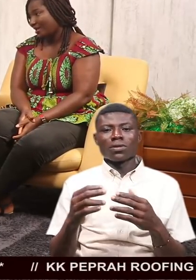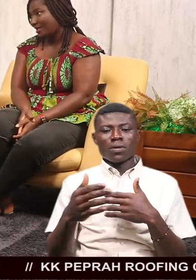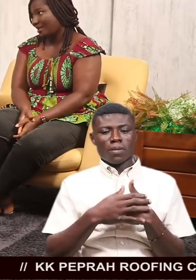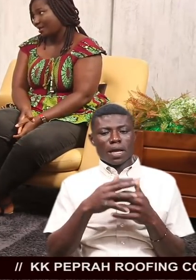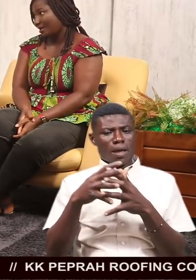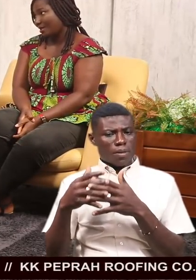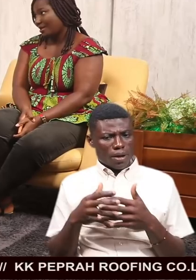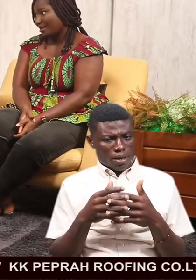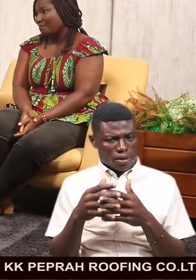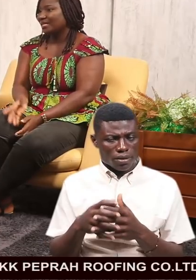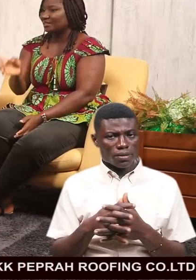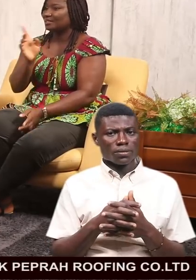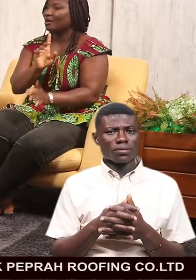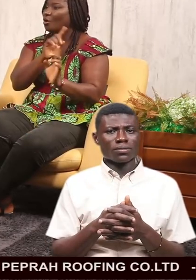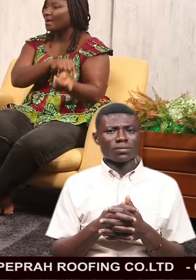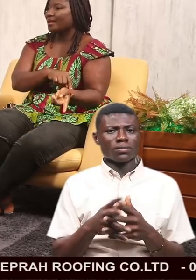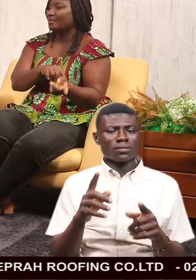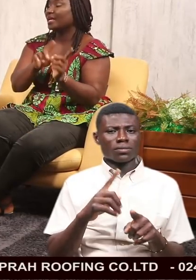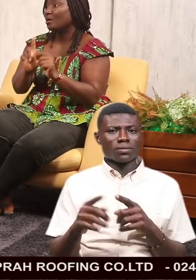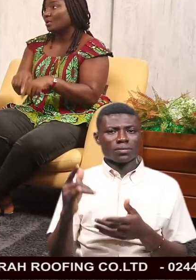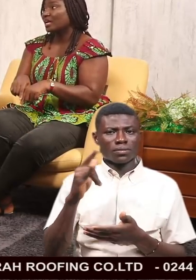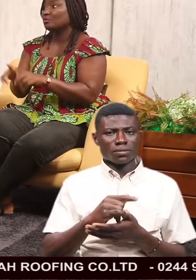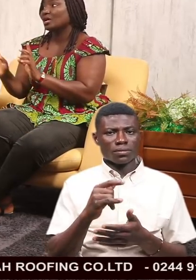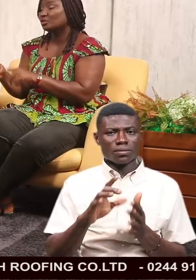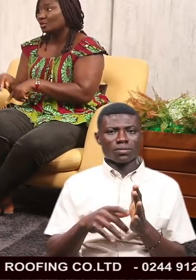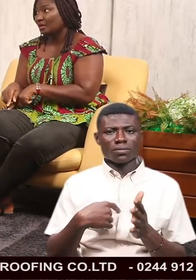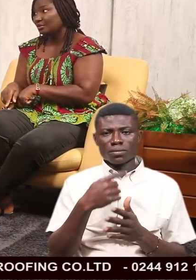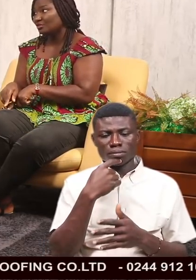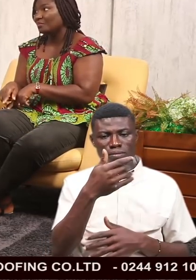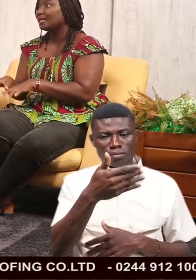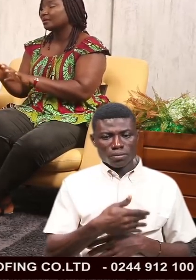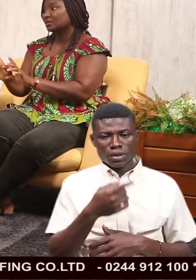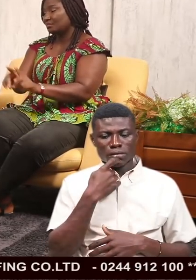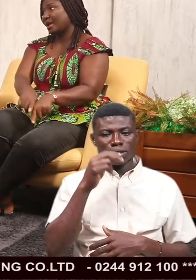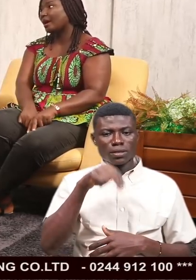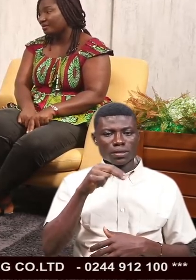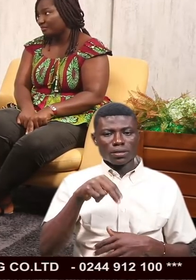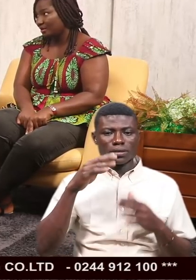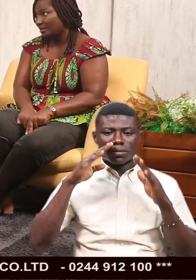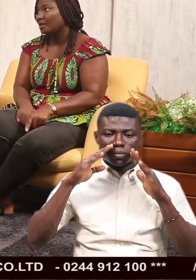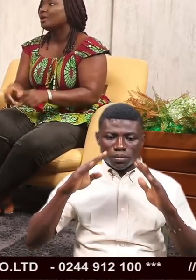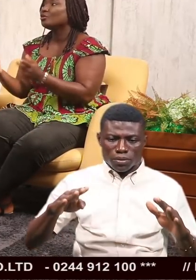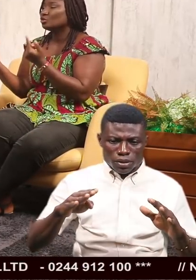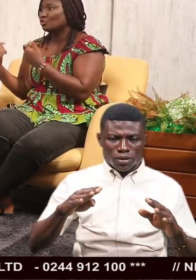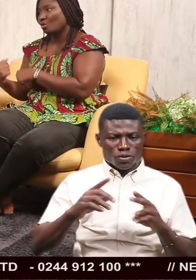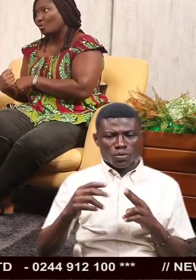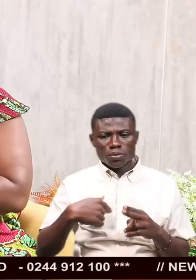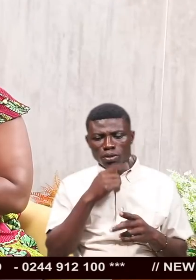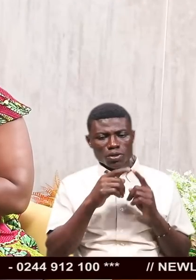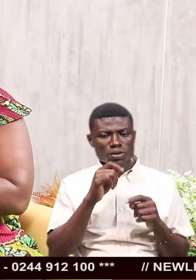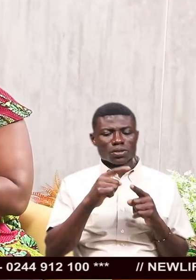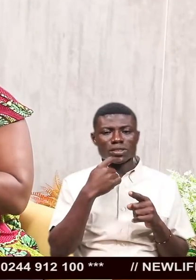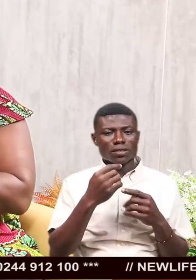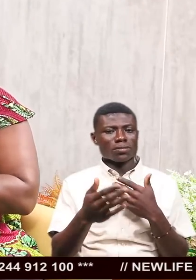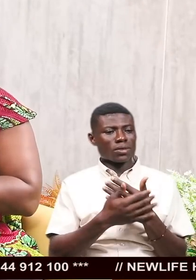back but se oba e no me can welcome no ka so hia peace of mind no ti man ka hwe e no so o call